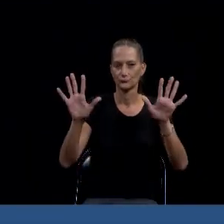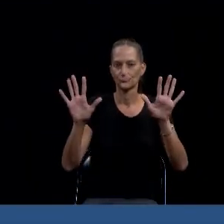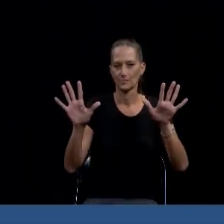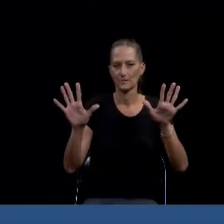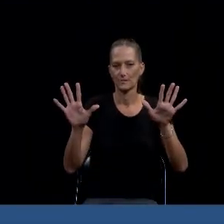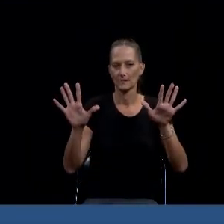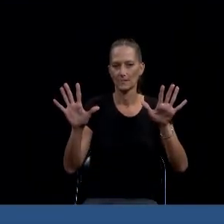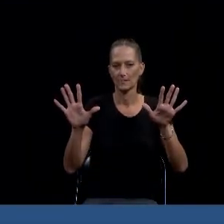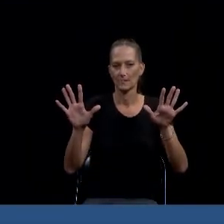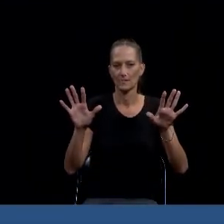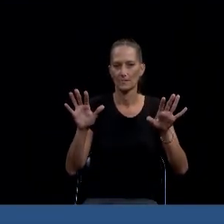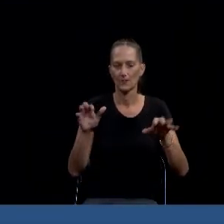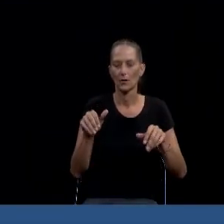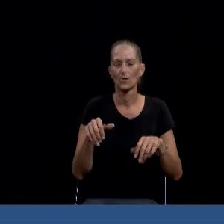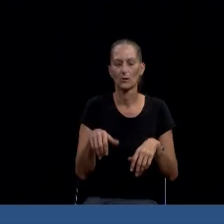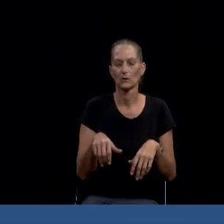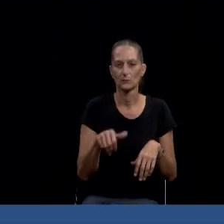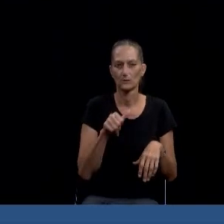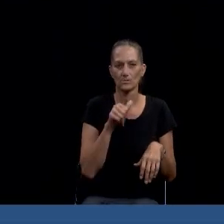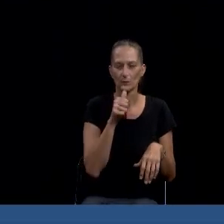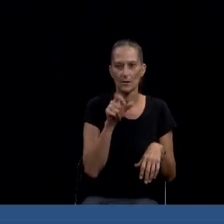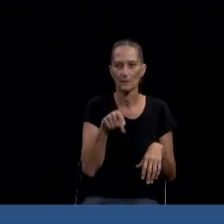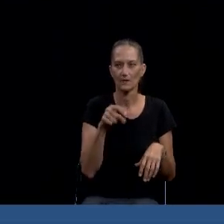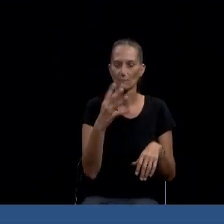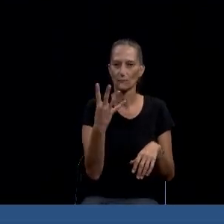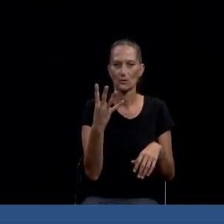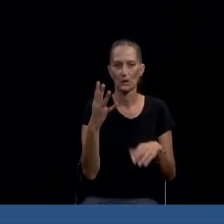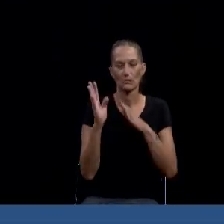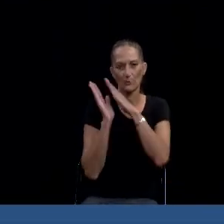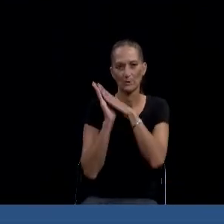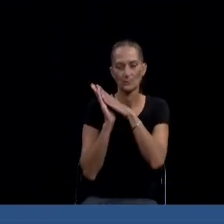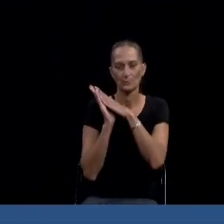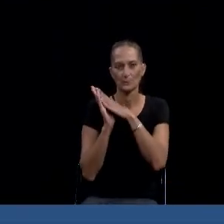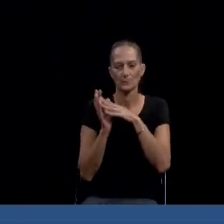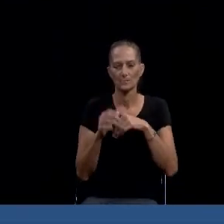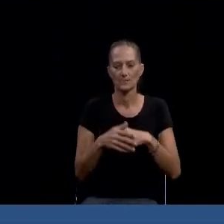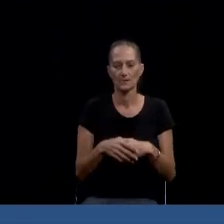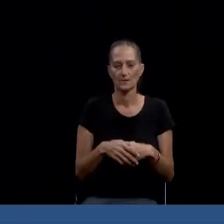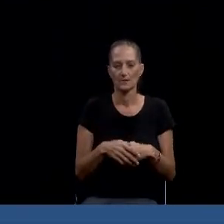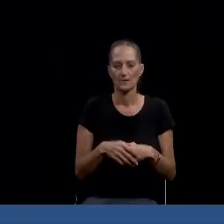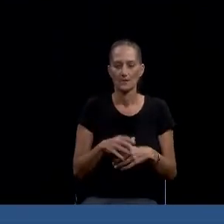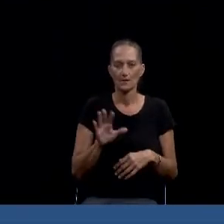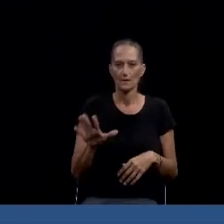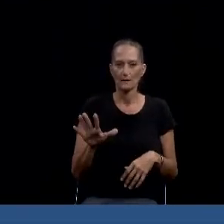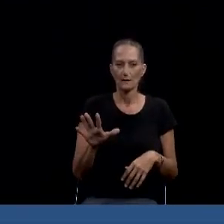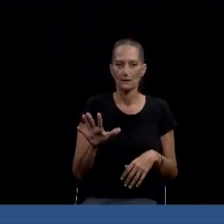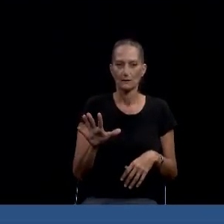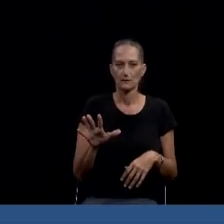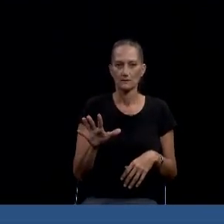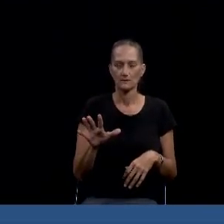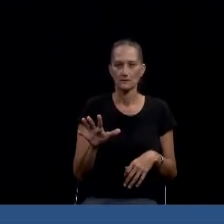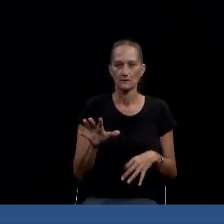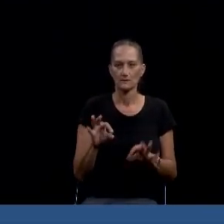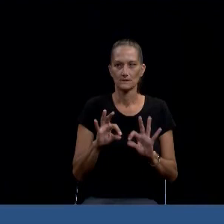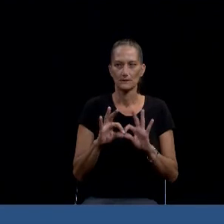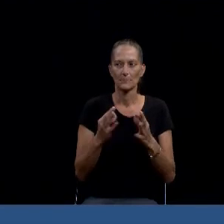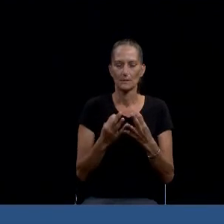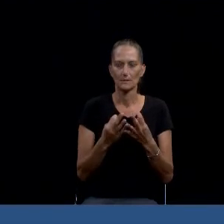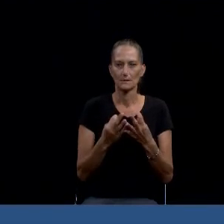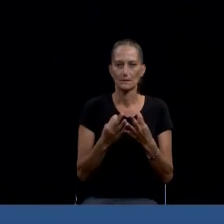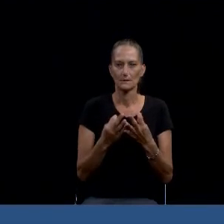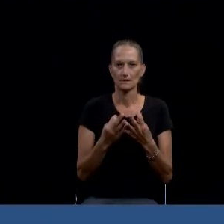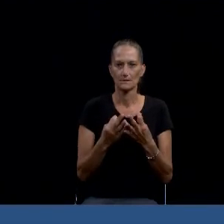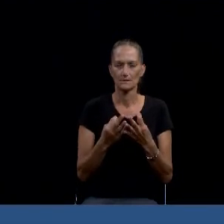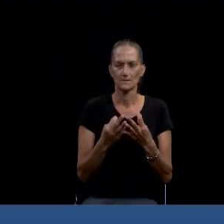So those families that are underhoused, meaning they're ones that are